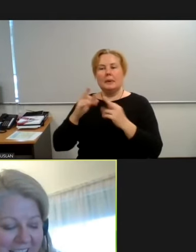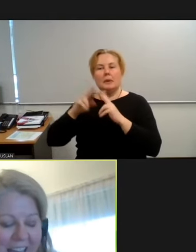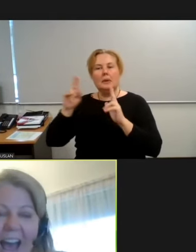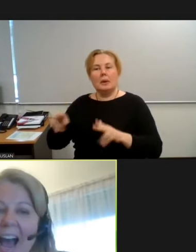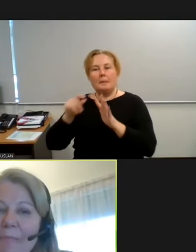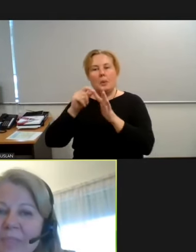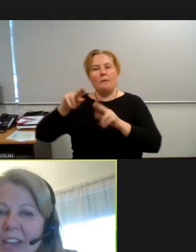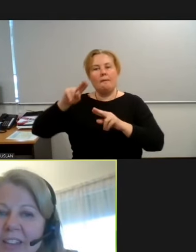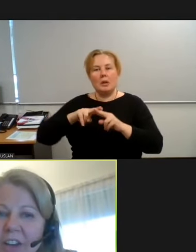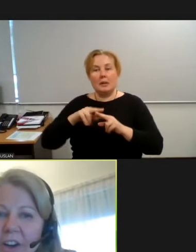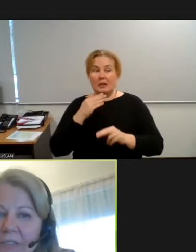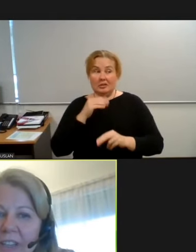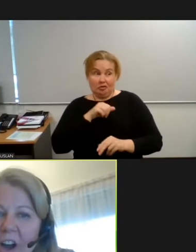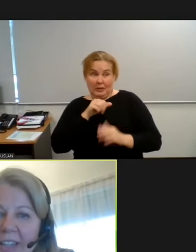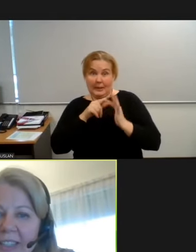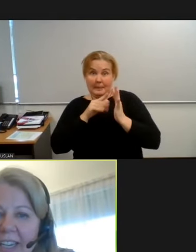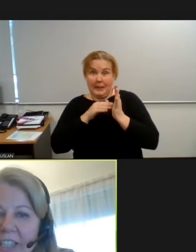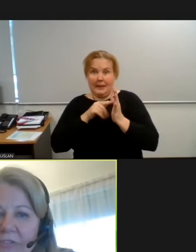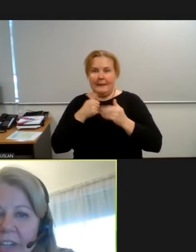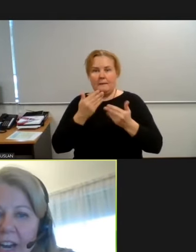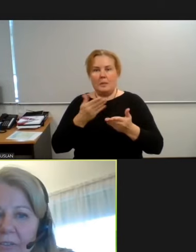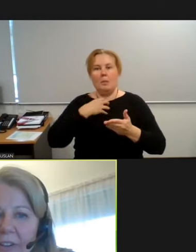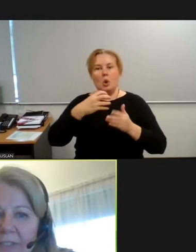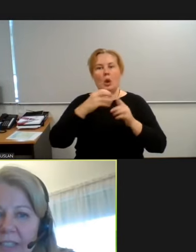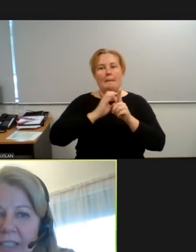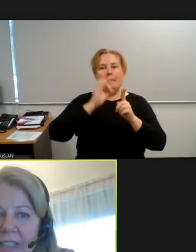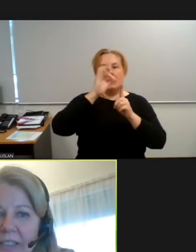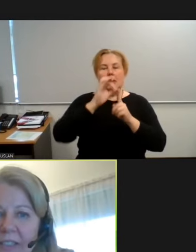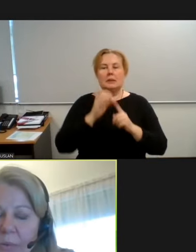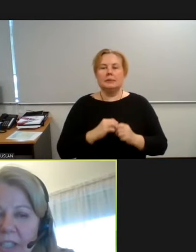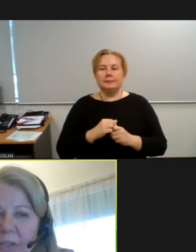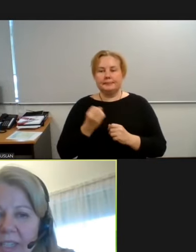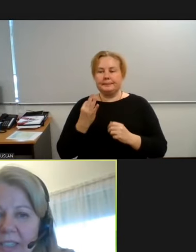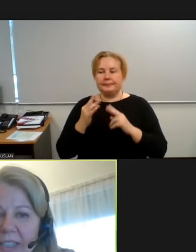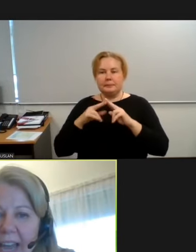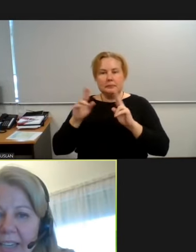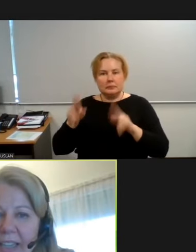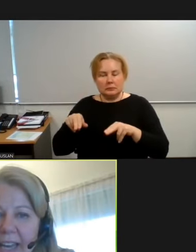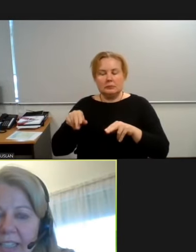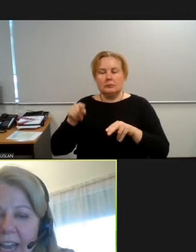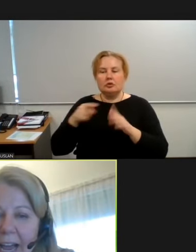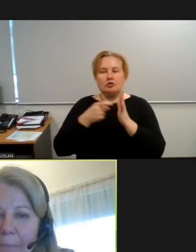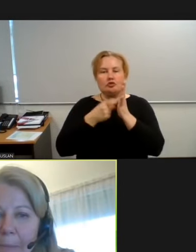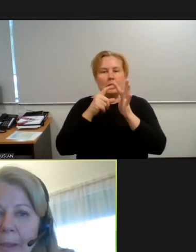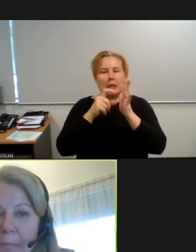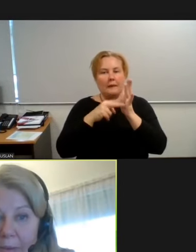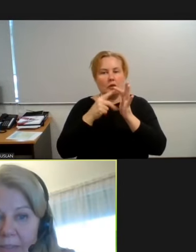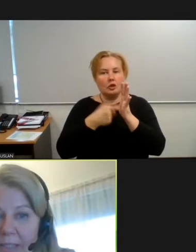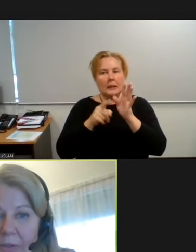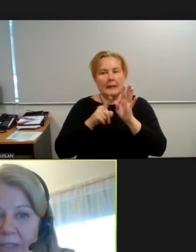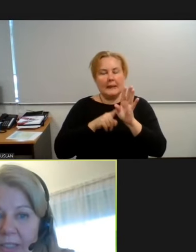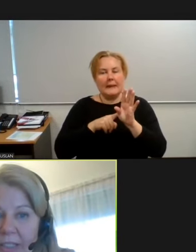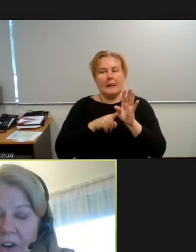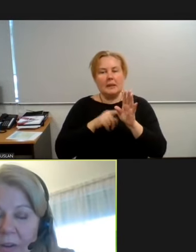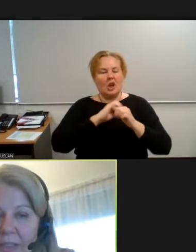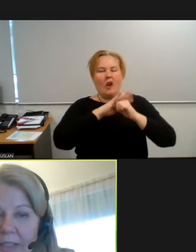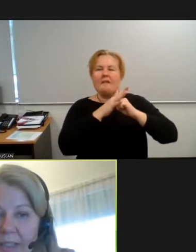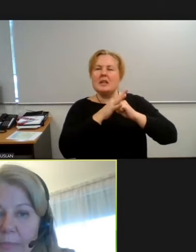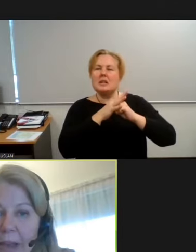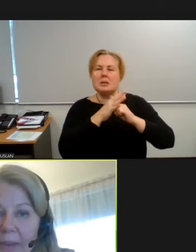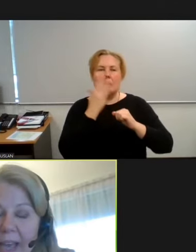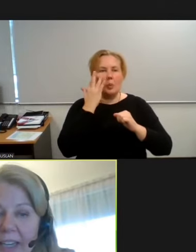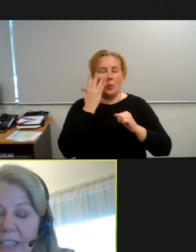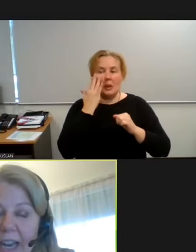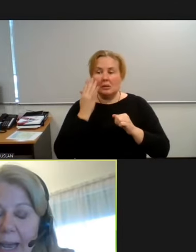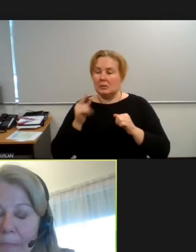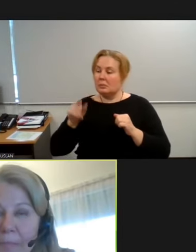updates. The COVID isolation and recovery facilities. So we do understand that people experiencing homelessness